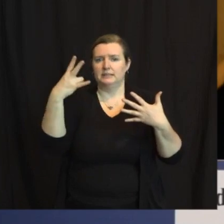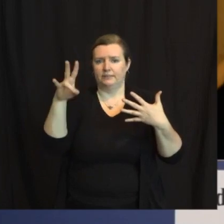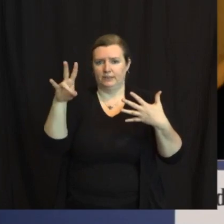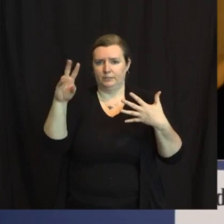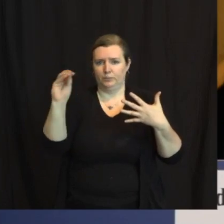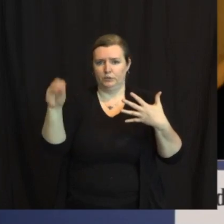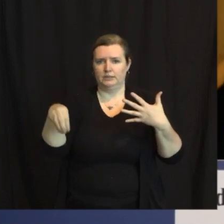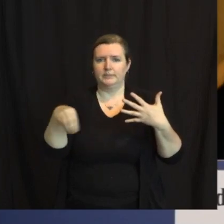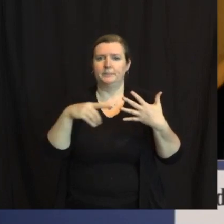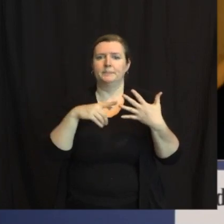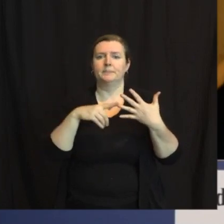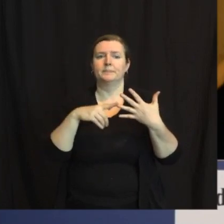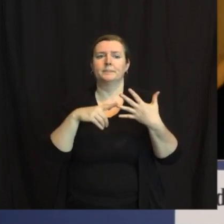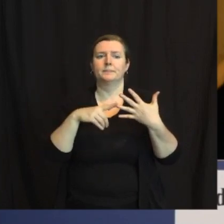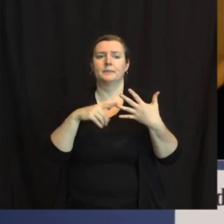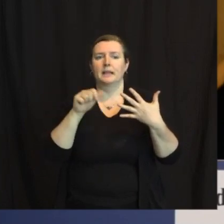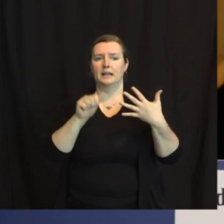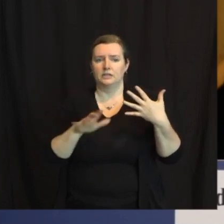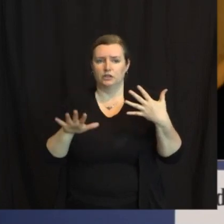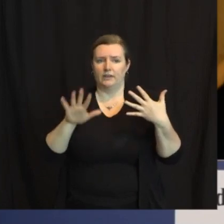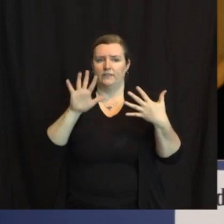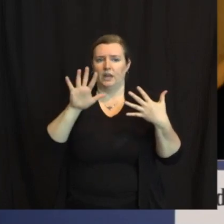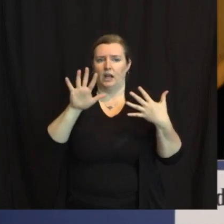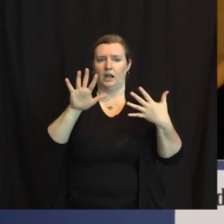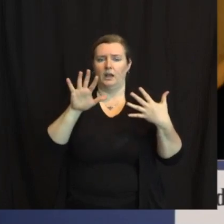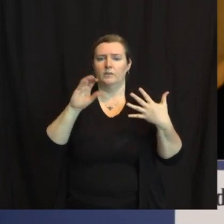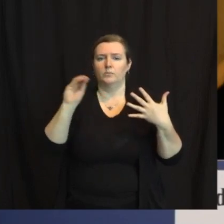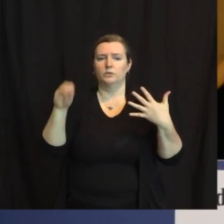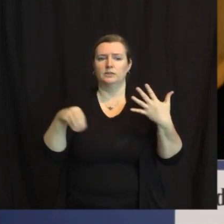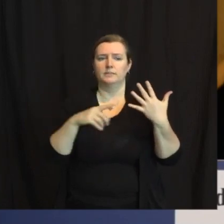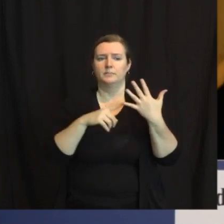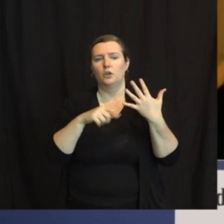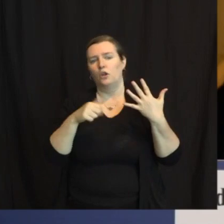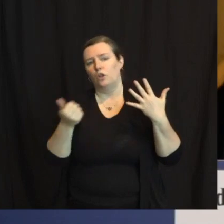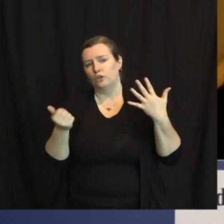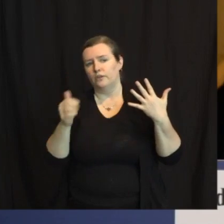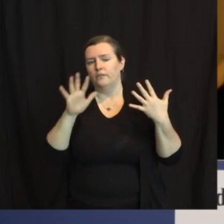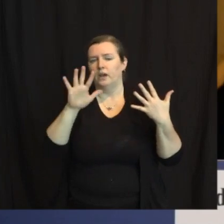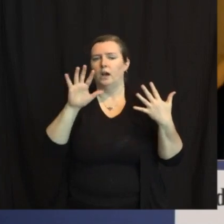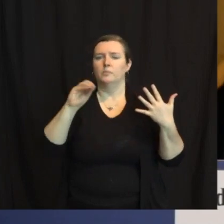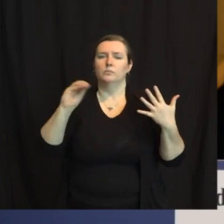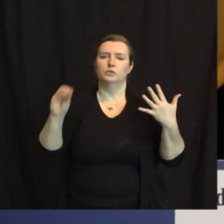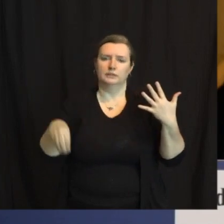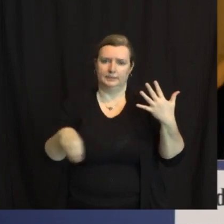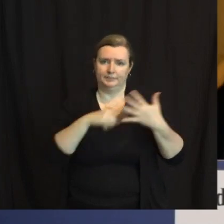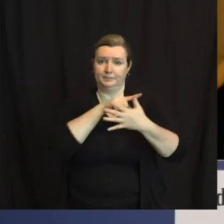17.5%, Asian, 5.3%, and other, 5.4%.